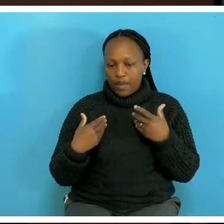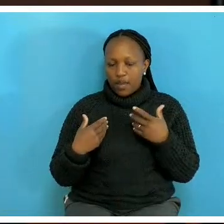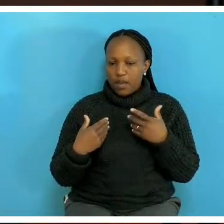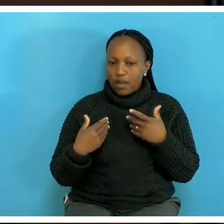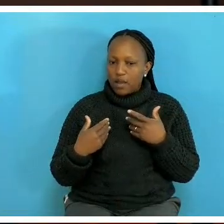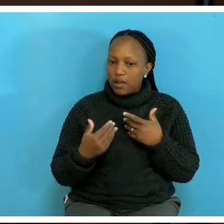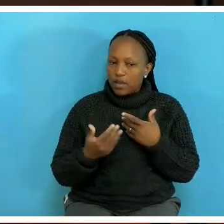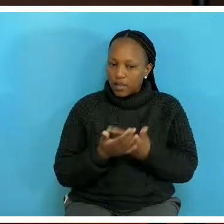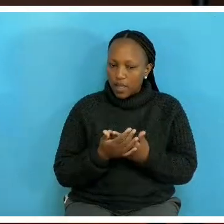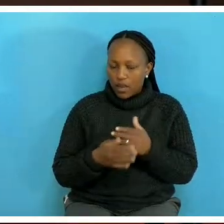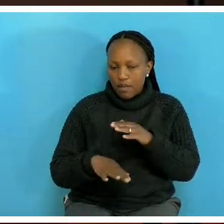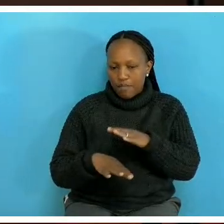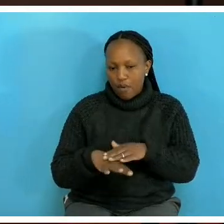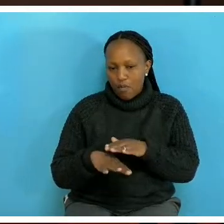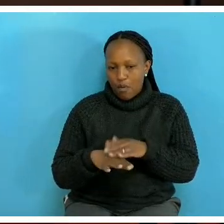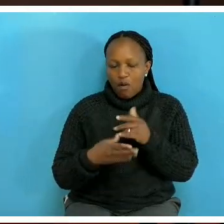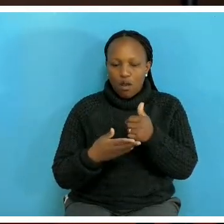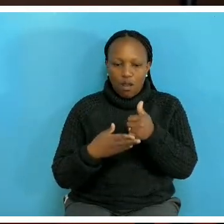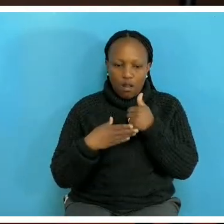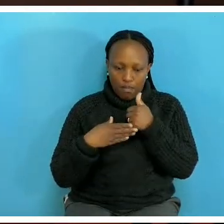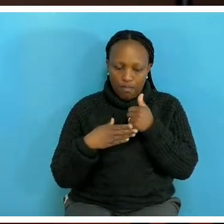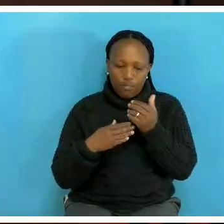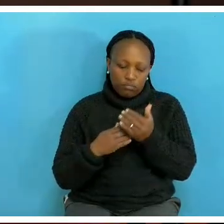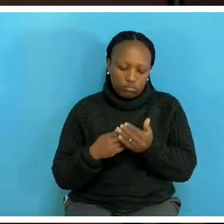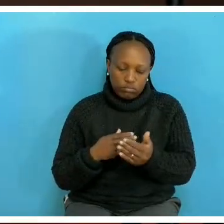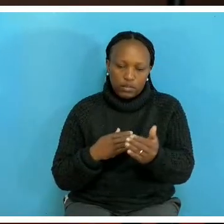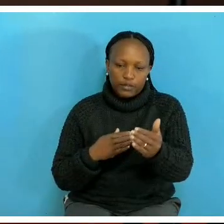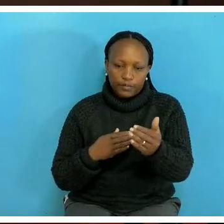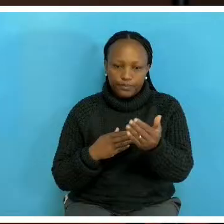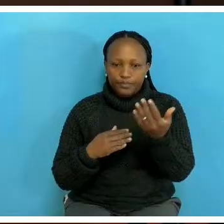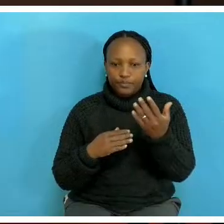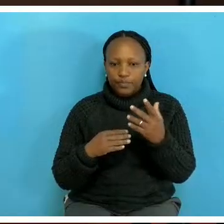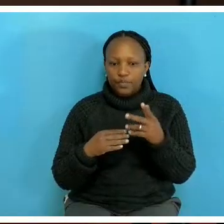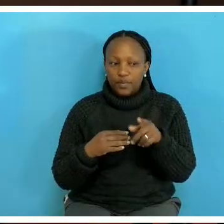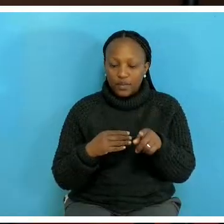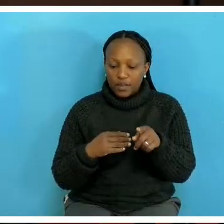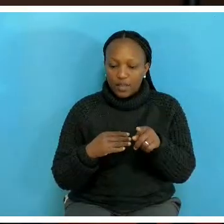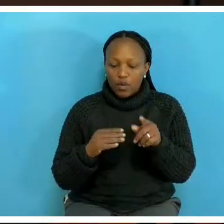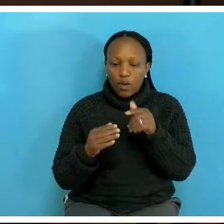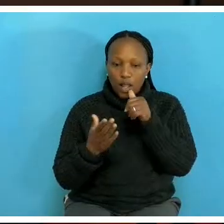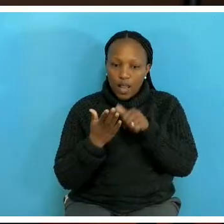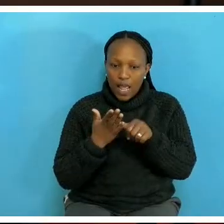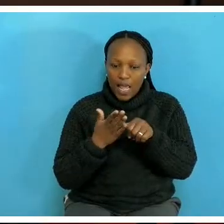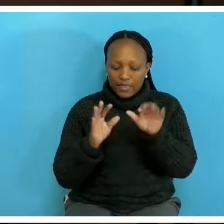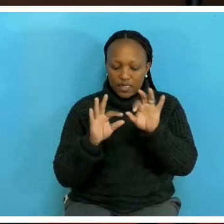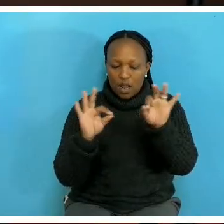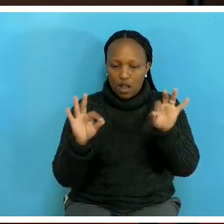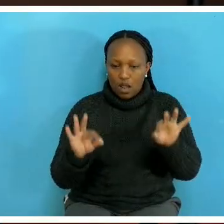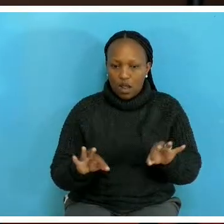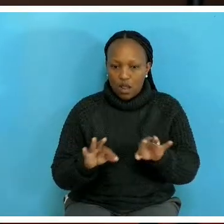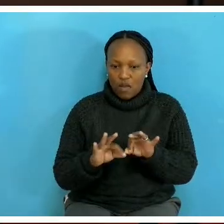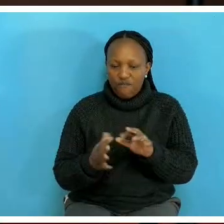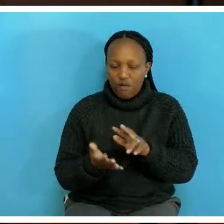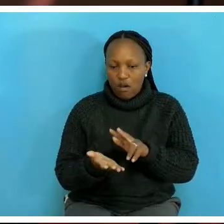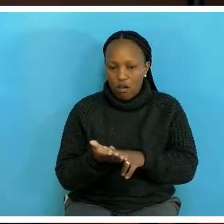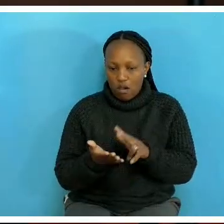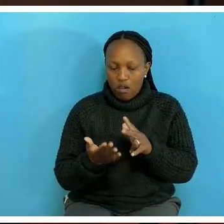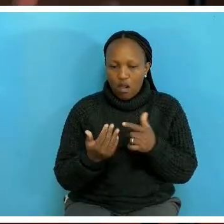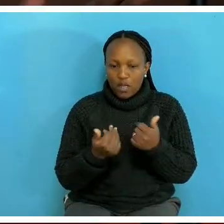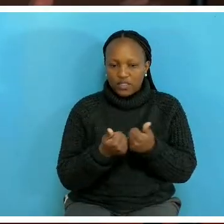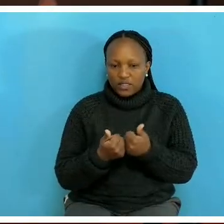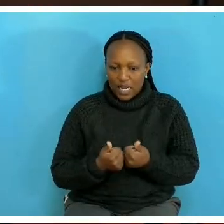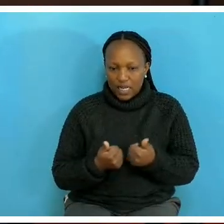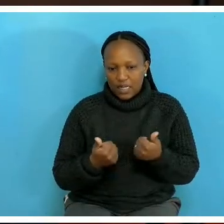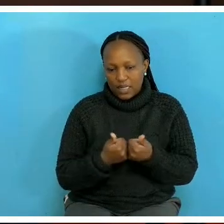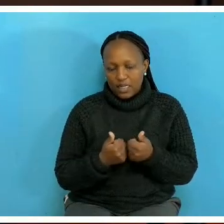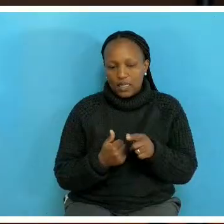more assistance going forward? And this trading permit thing, it's a little bit of a challenge. They tell us to